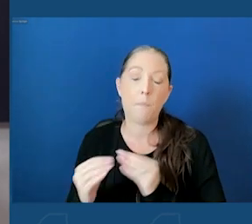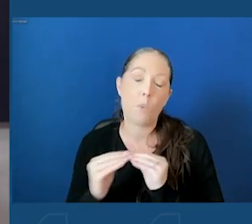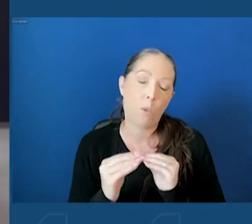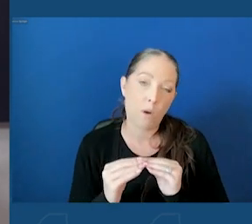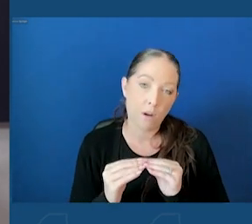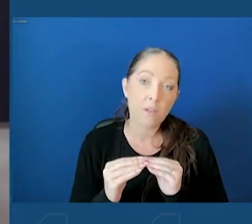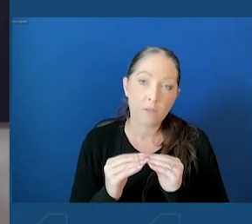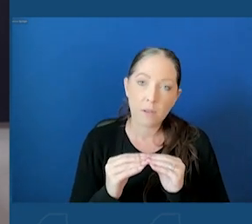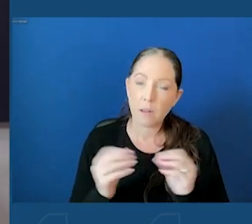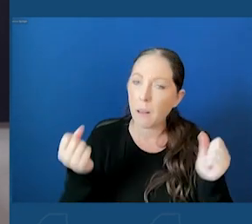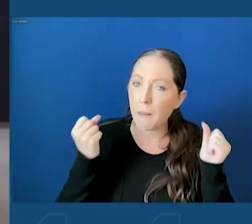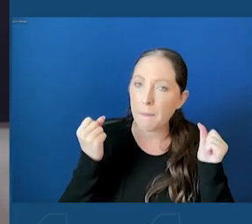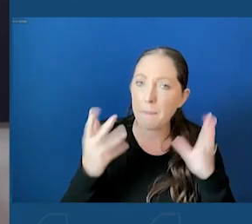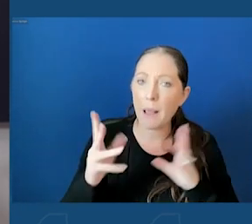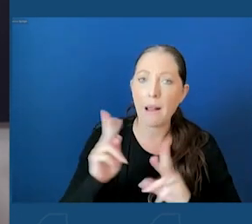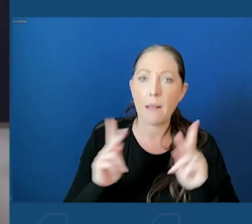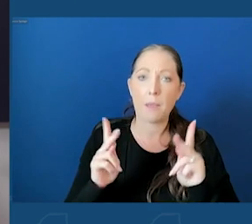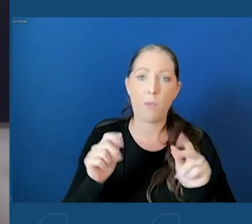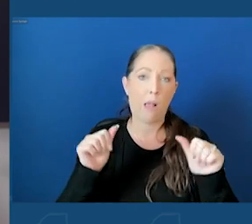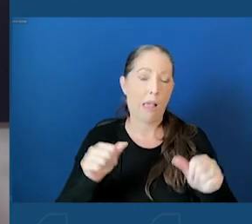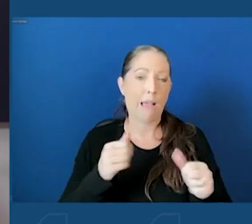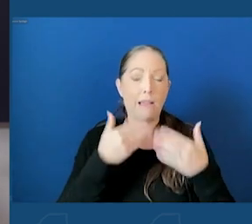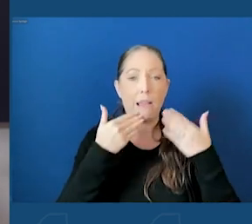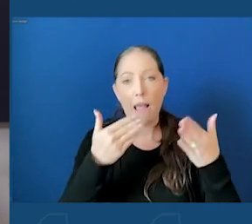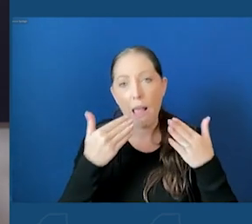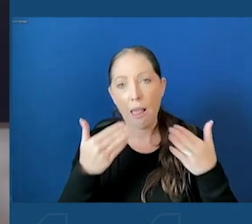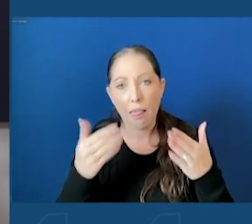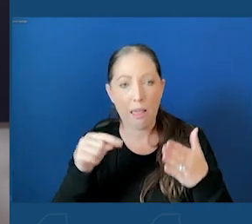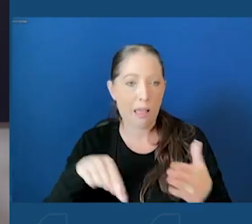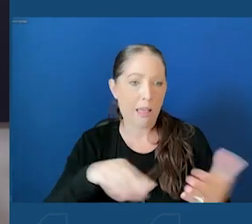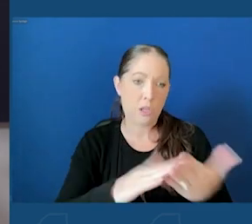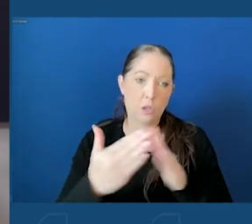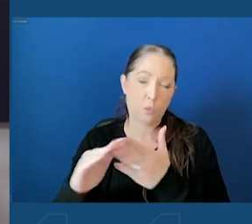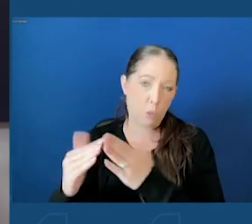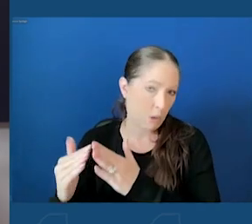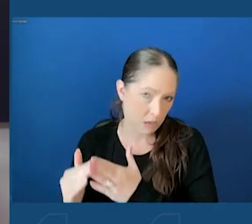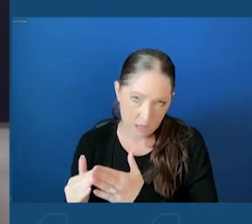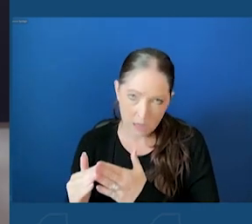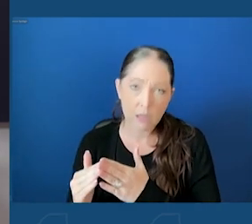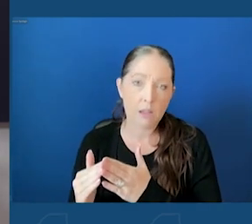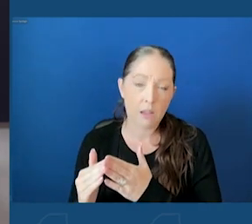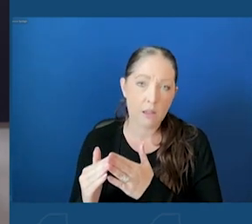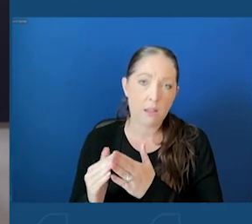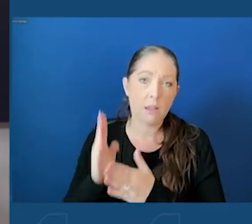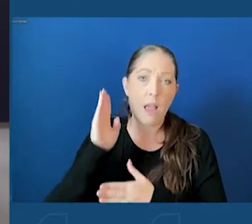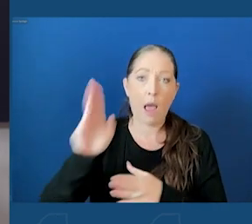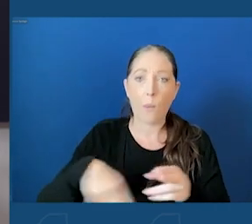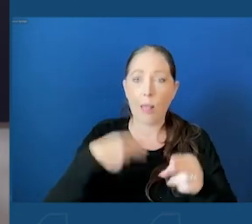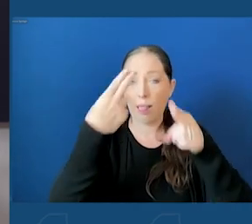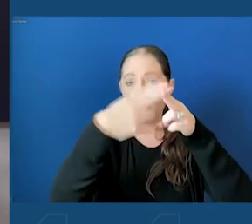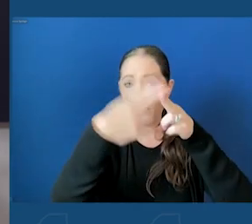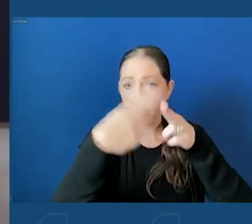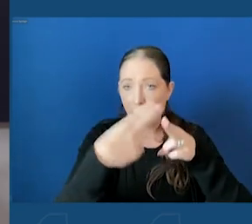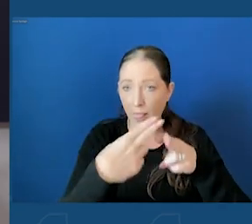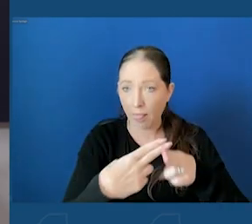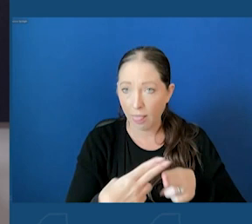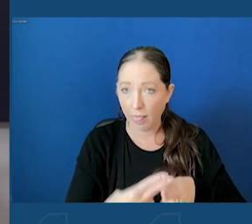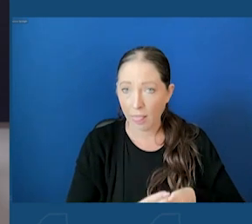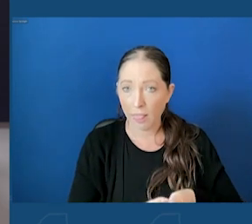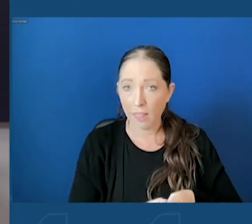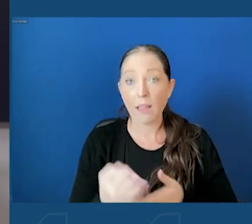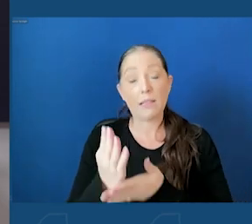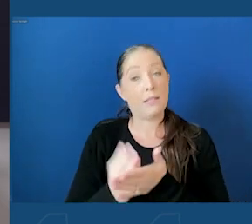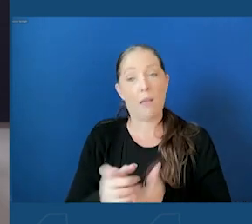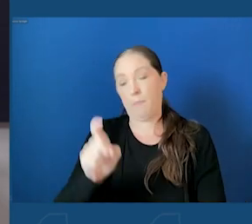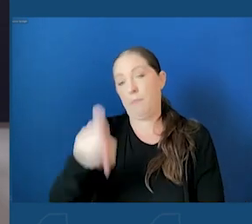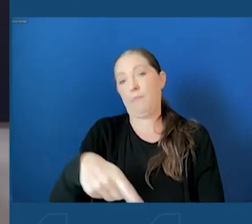There are many people that I can thank in that community, and I'm going to call names, some names that I have to call.